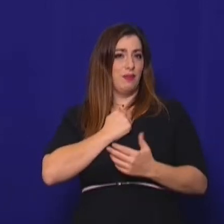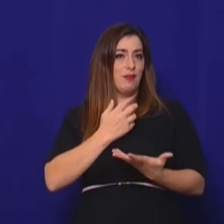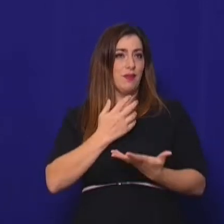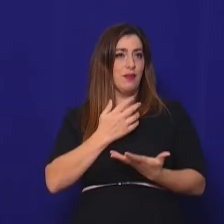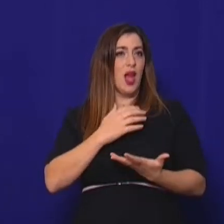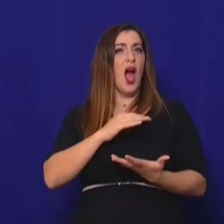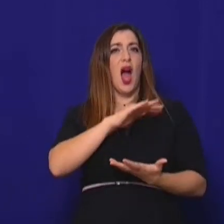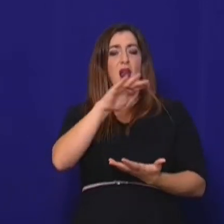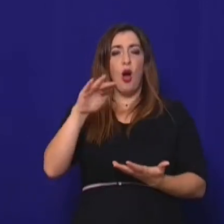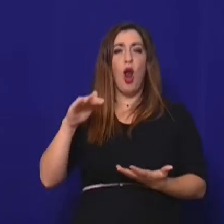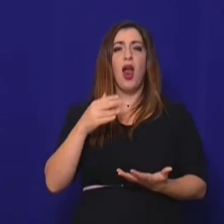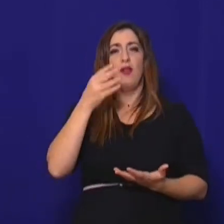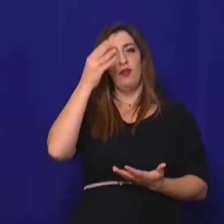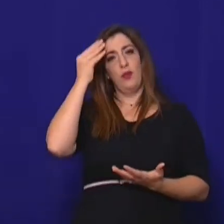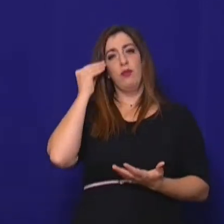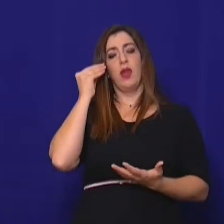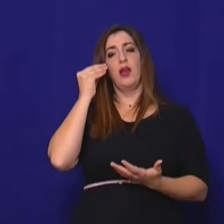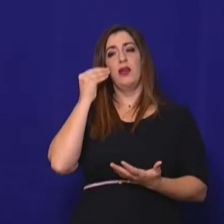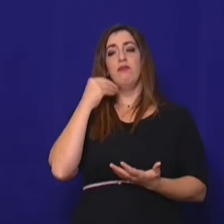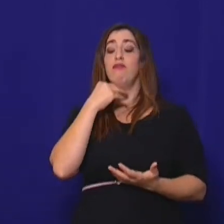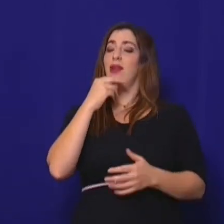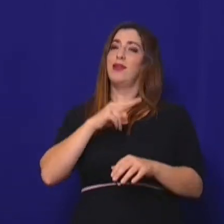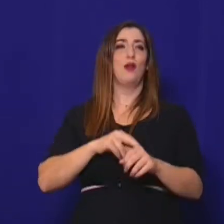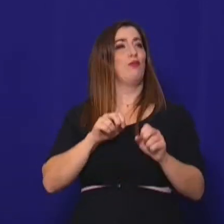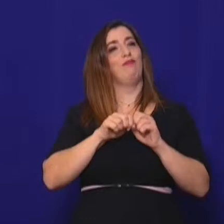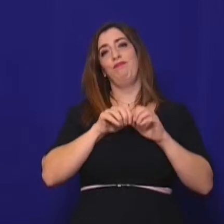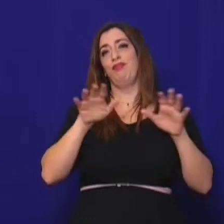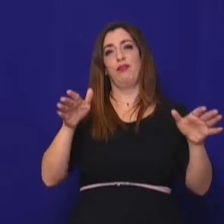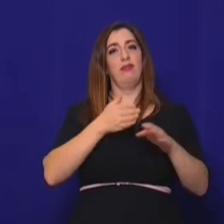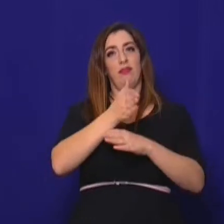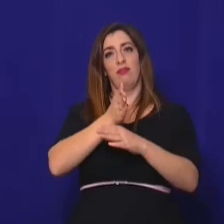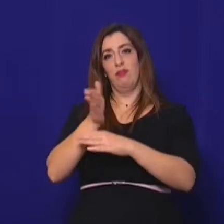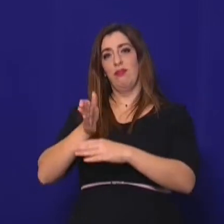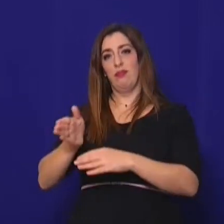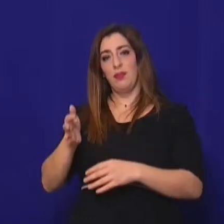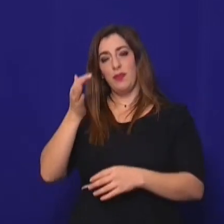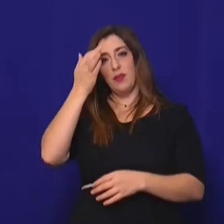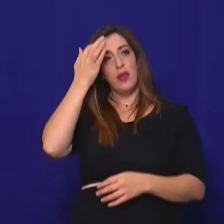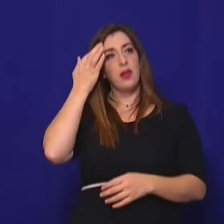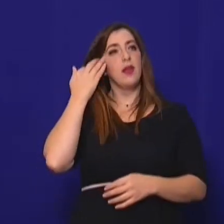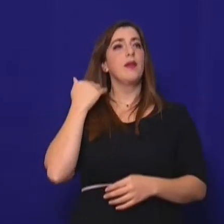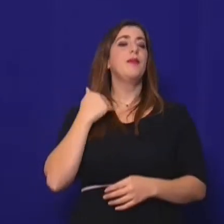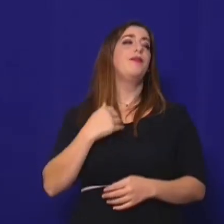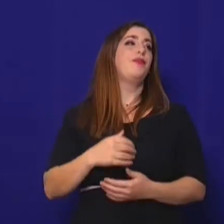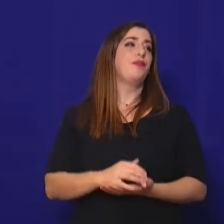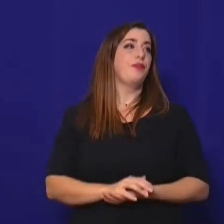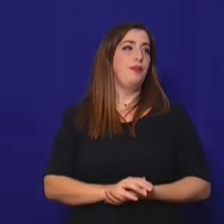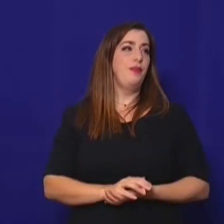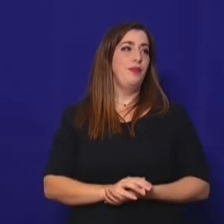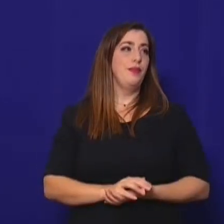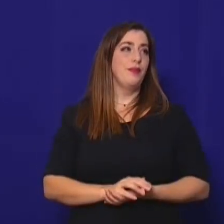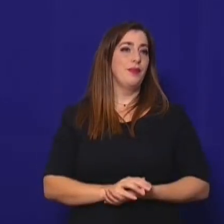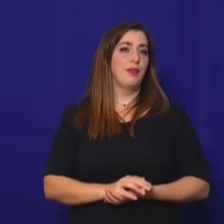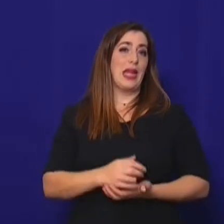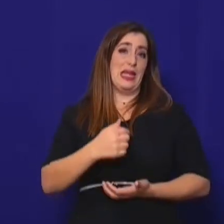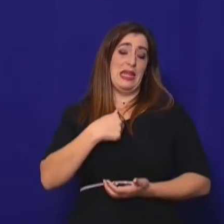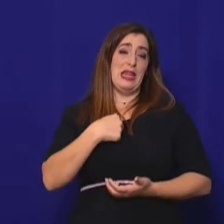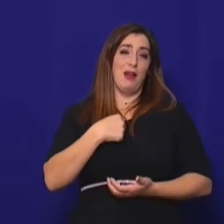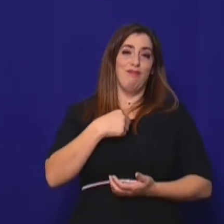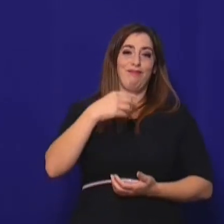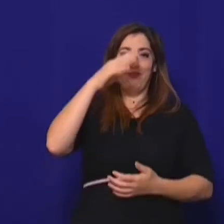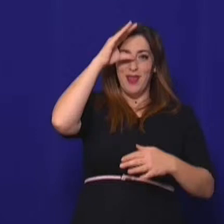kompletament fehmu li din hija l-pandemija u allura ħankunu qegħdin nkunu biss, familja jiena raġel u